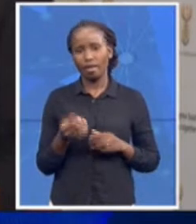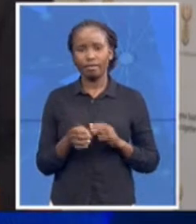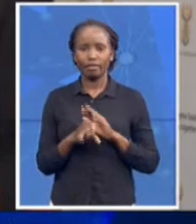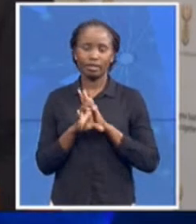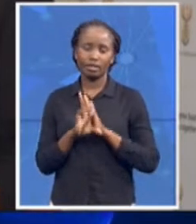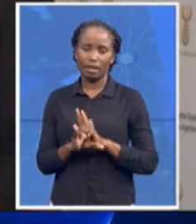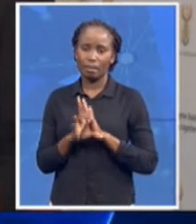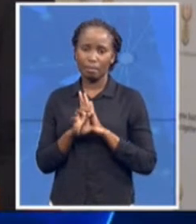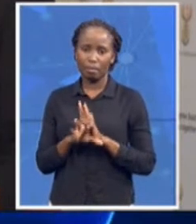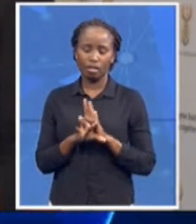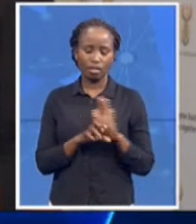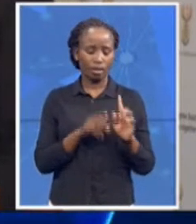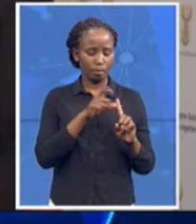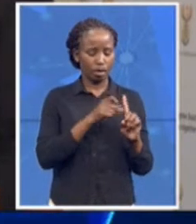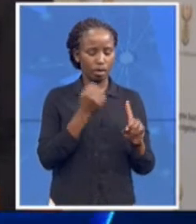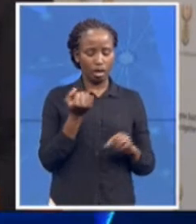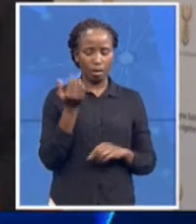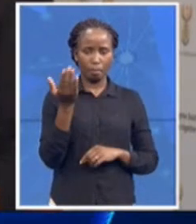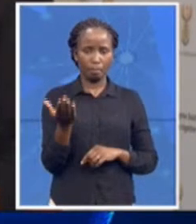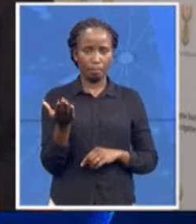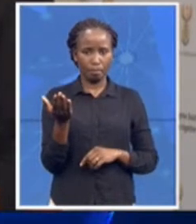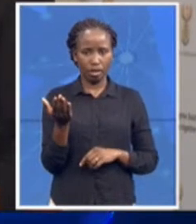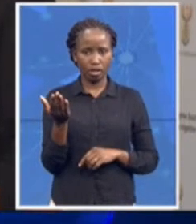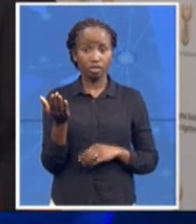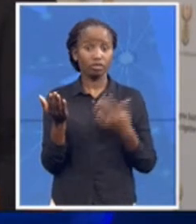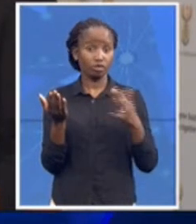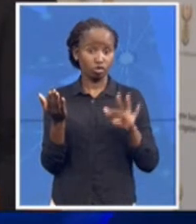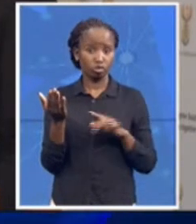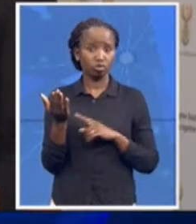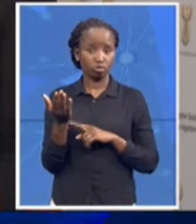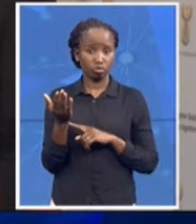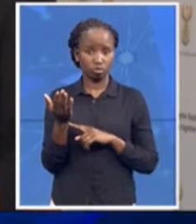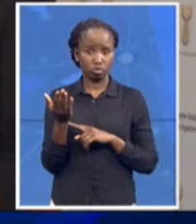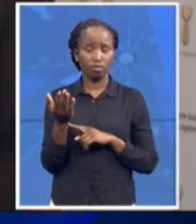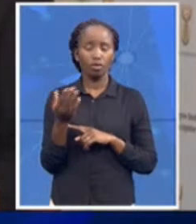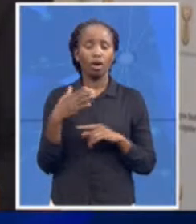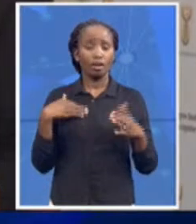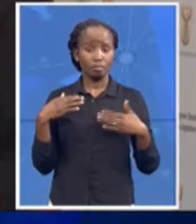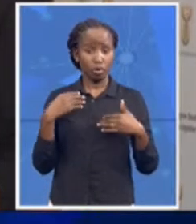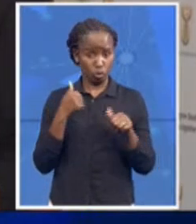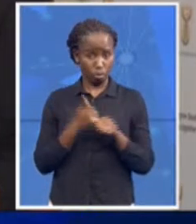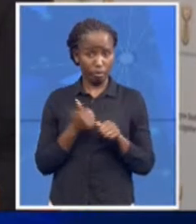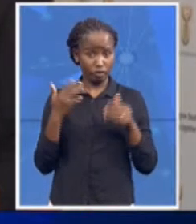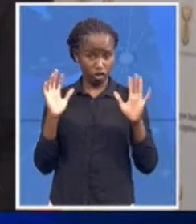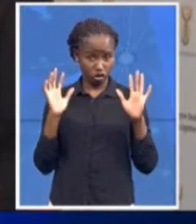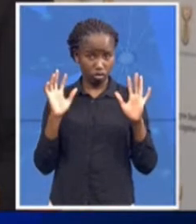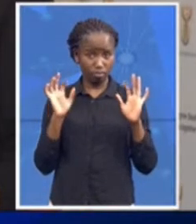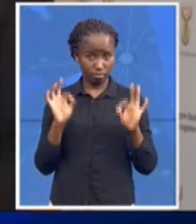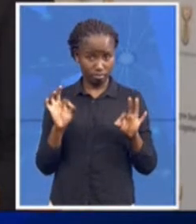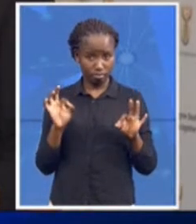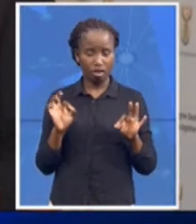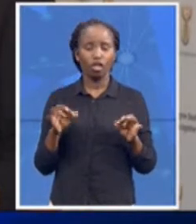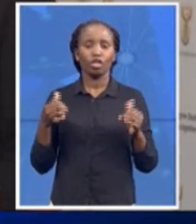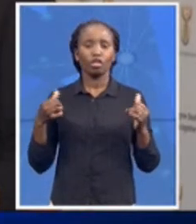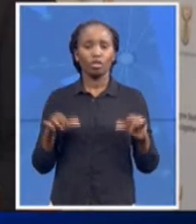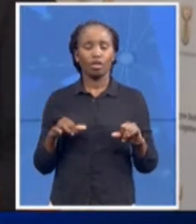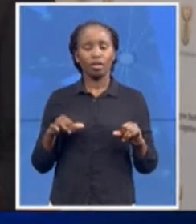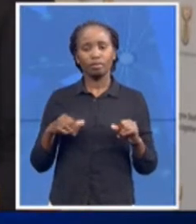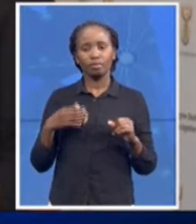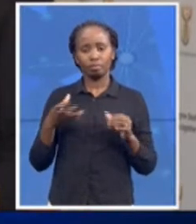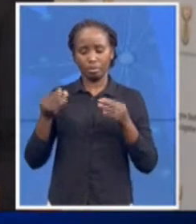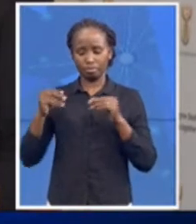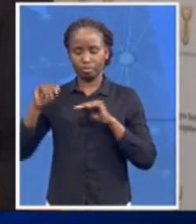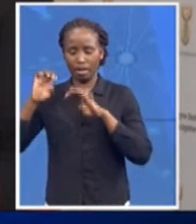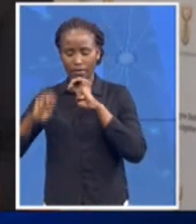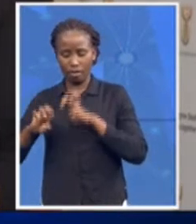on the administrative compliance, then it found itself being evaluated and finally approved. We believe